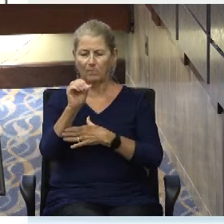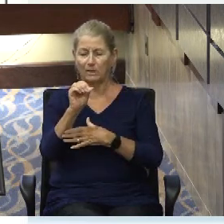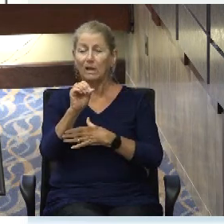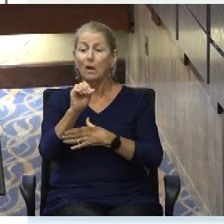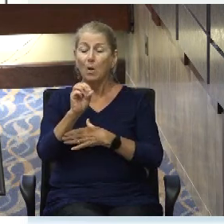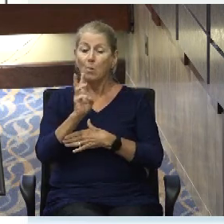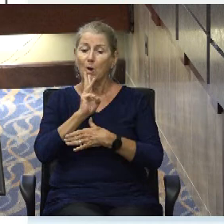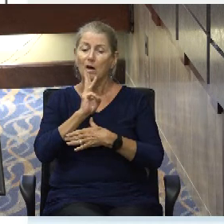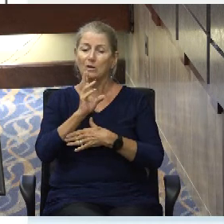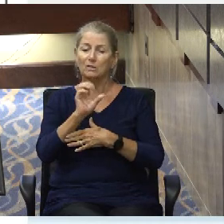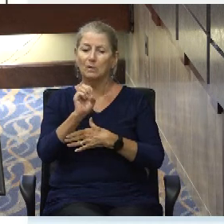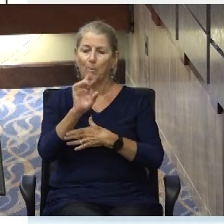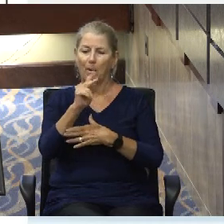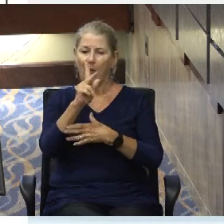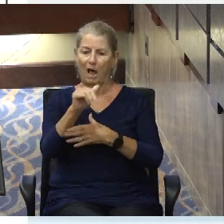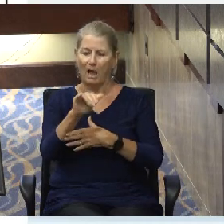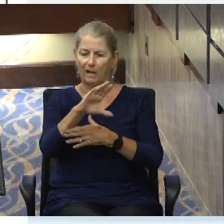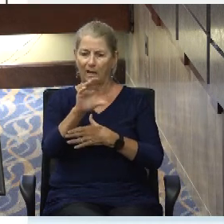And they are